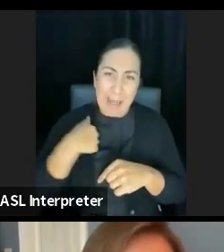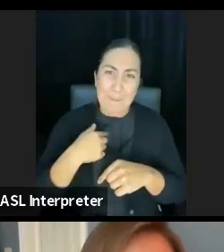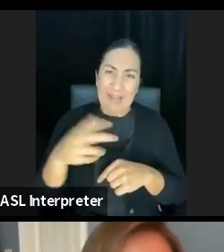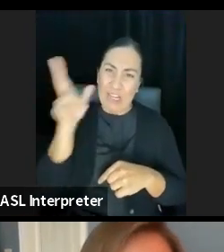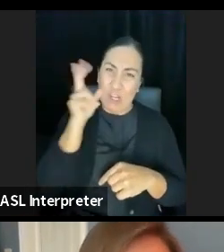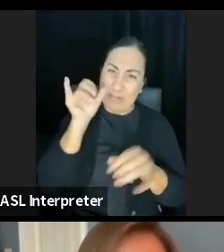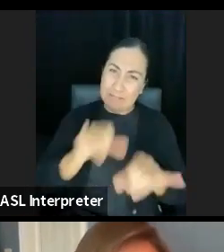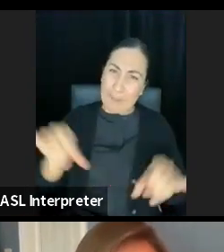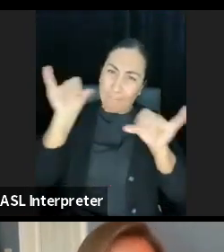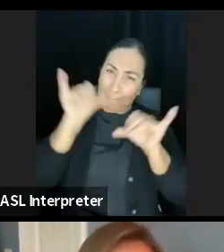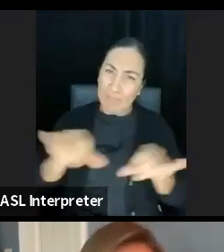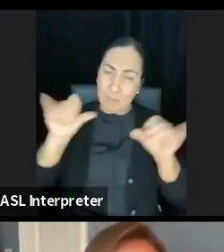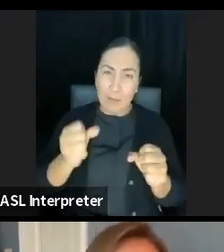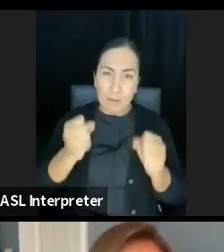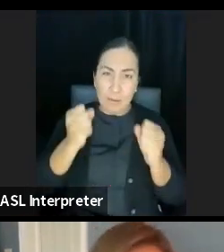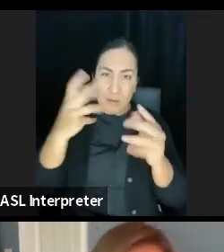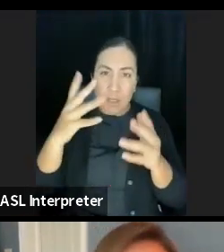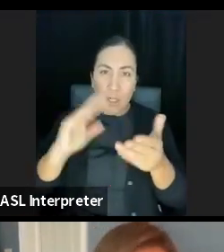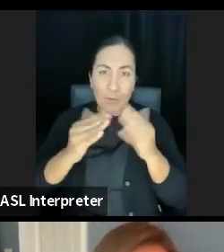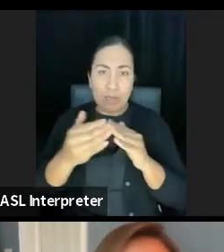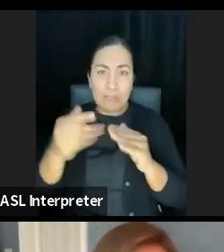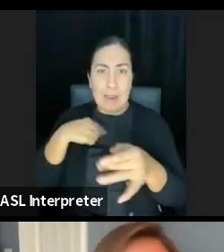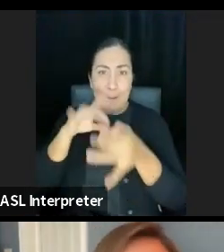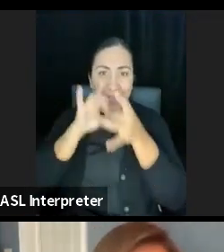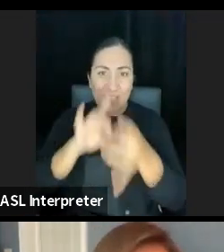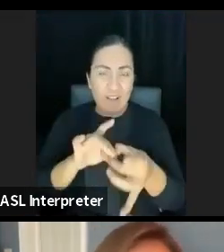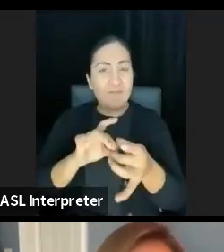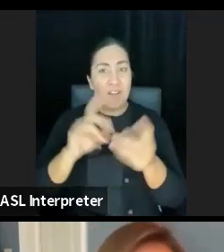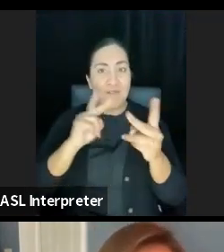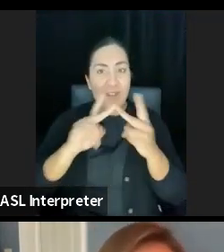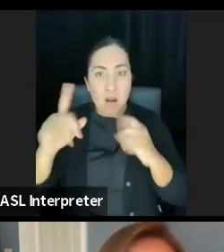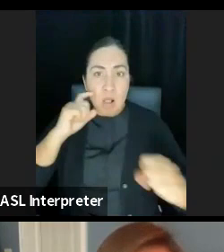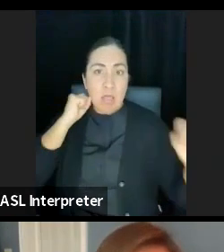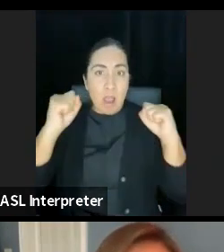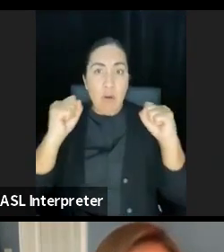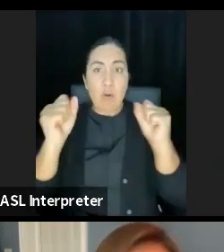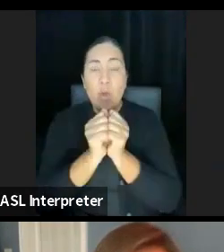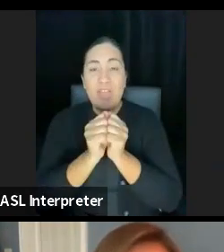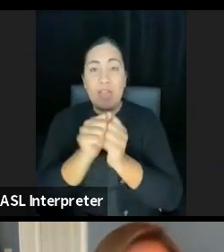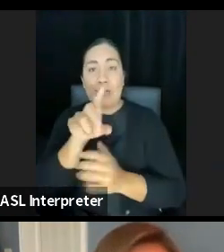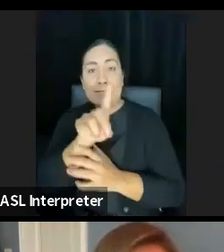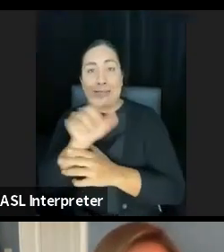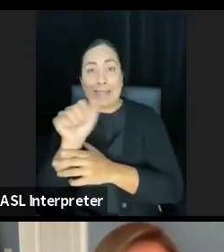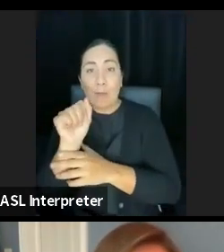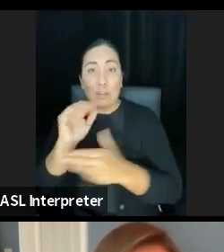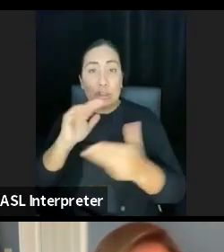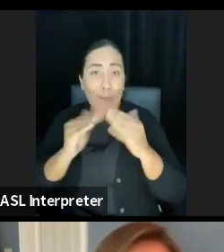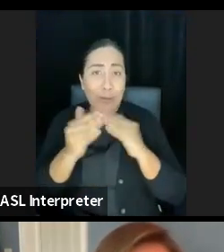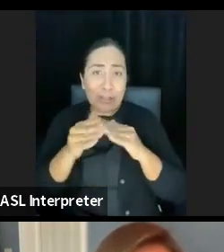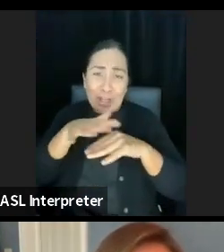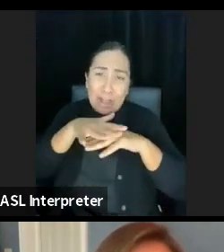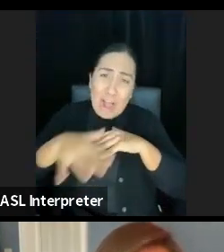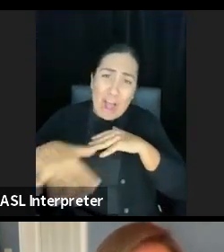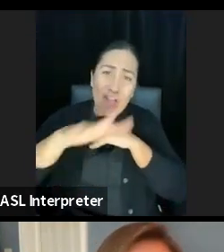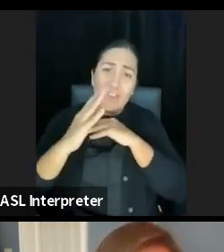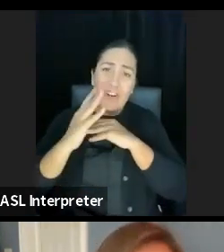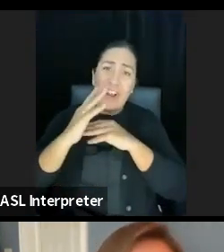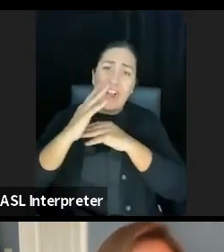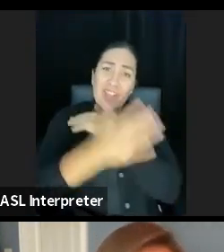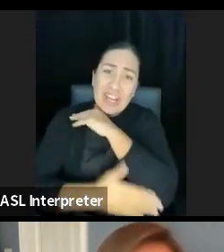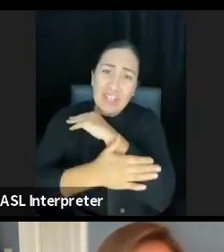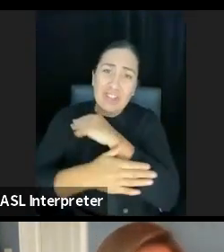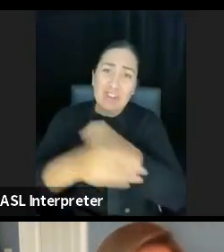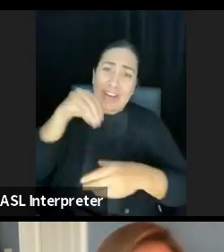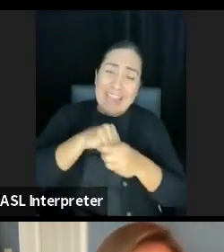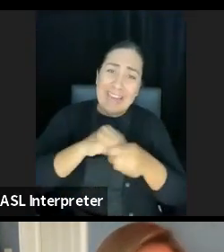to. So that's being echoed really loudly with the disabled community all over the country in both urban and rural areas.